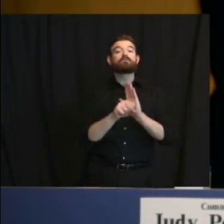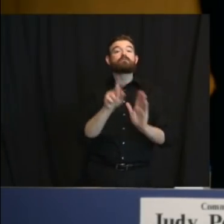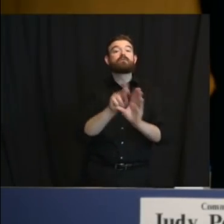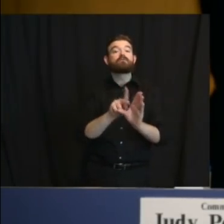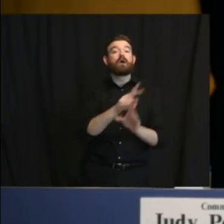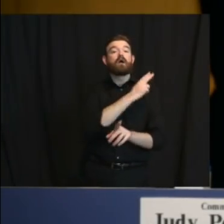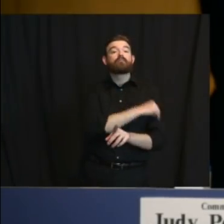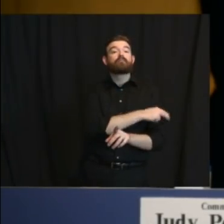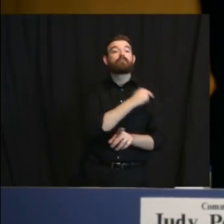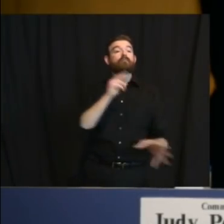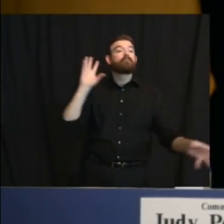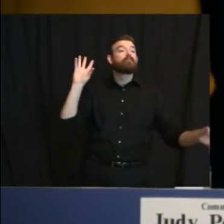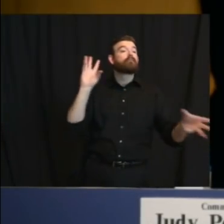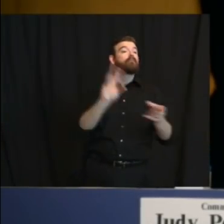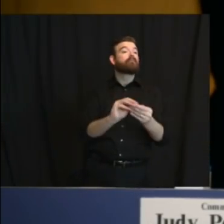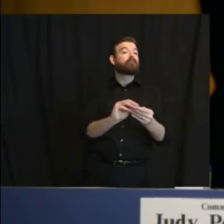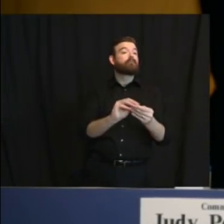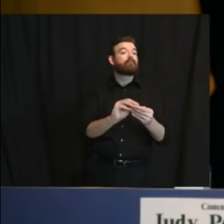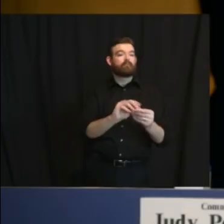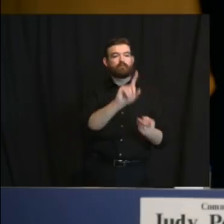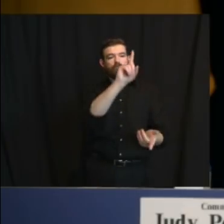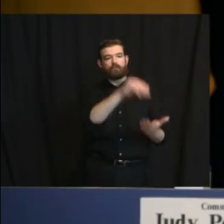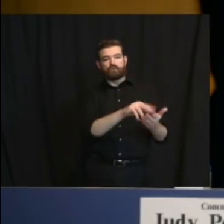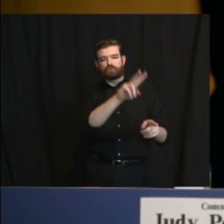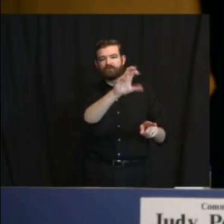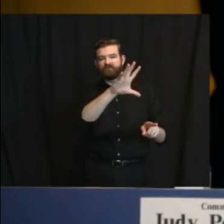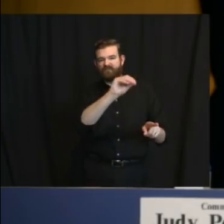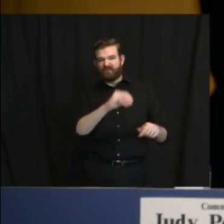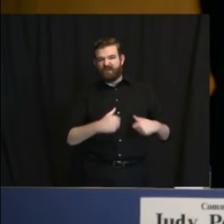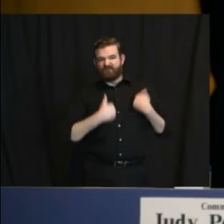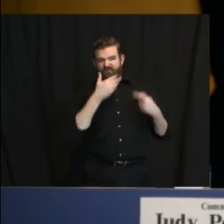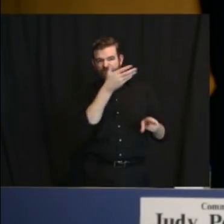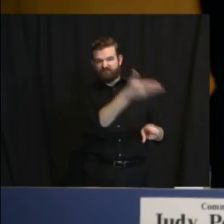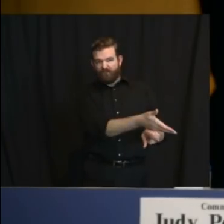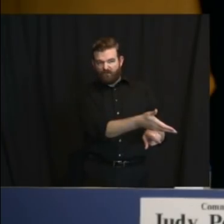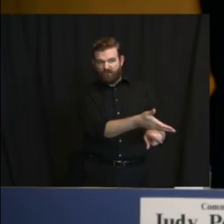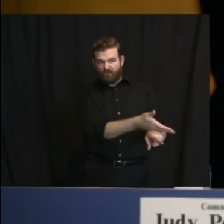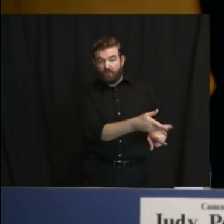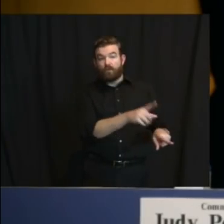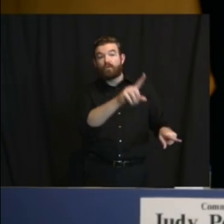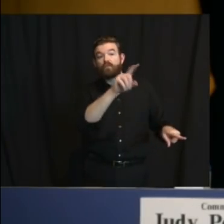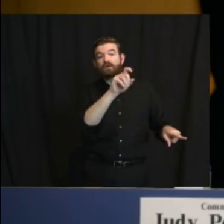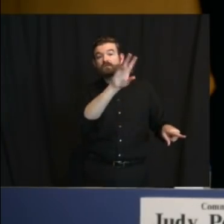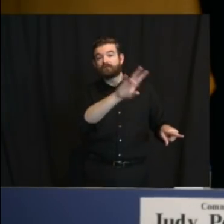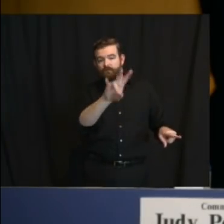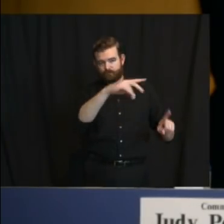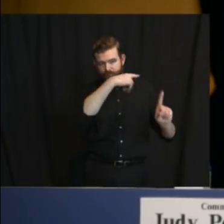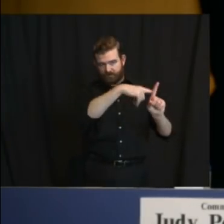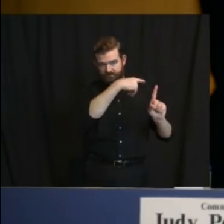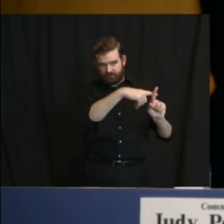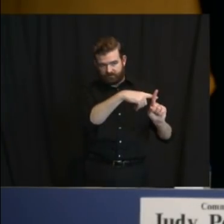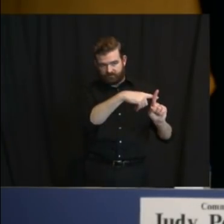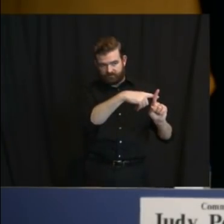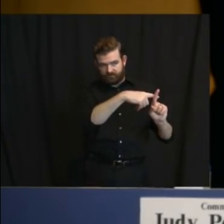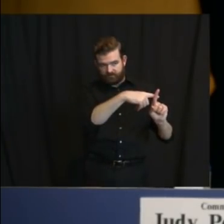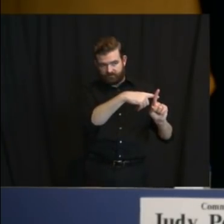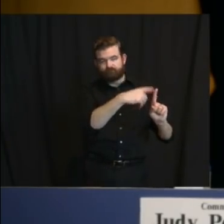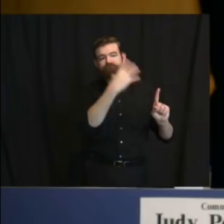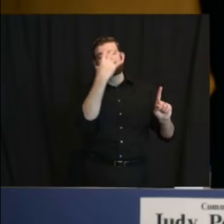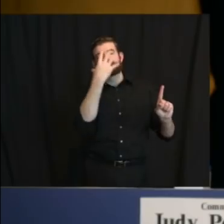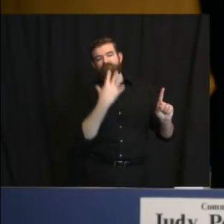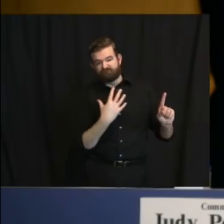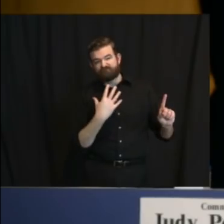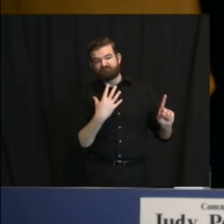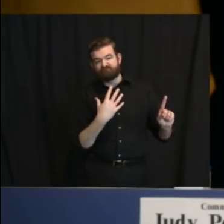of 1,250, 177 patients have tested positive, and we are sadly reporting